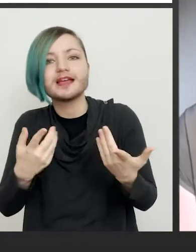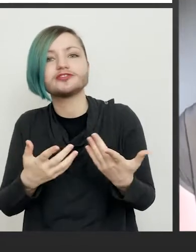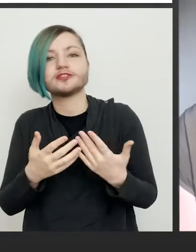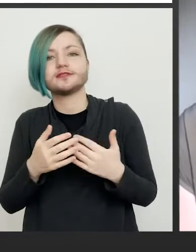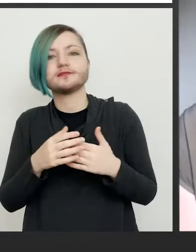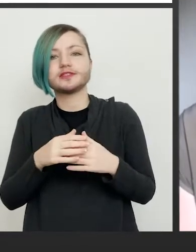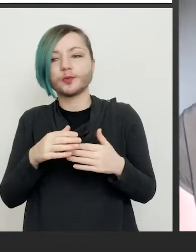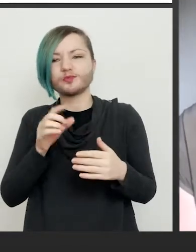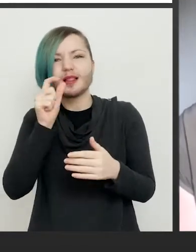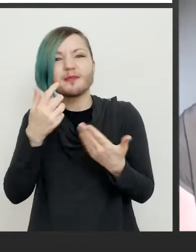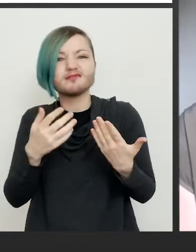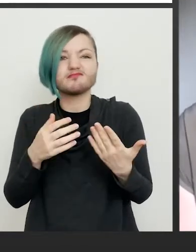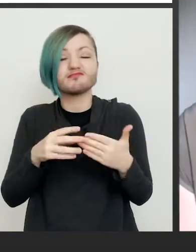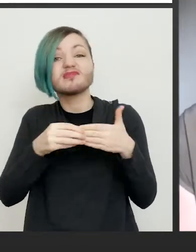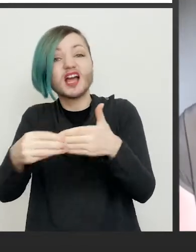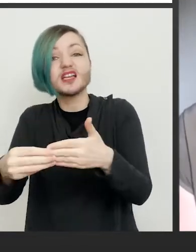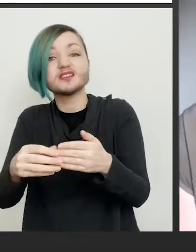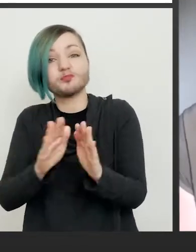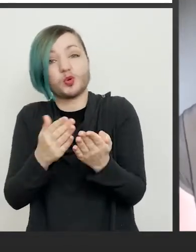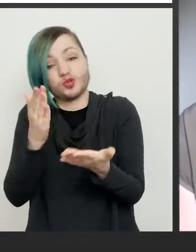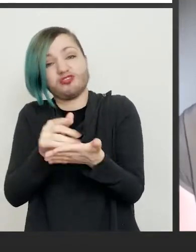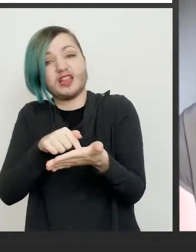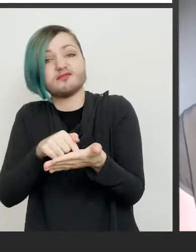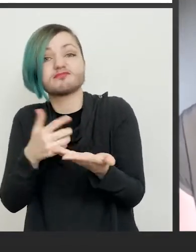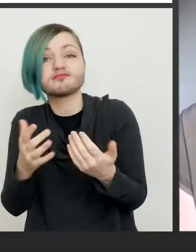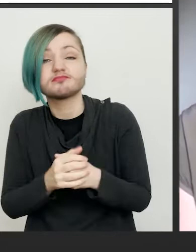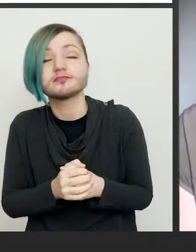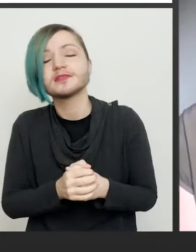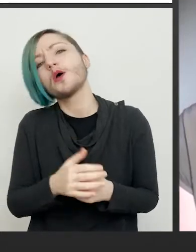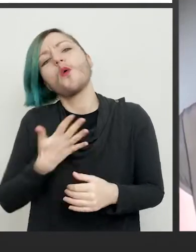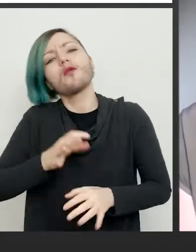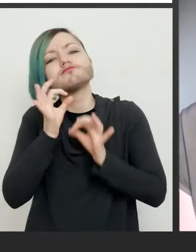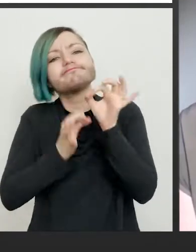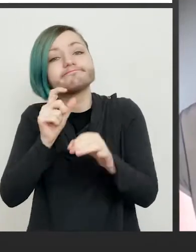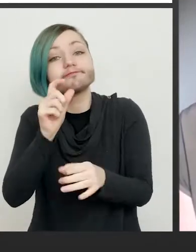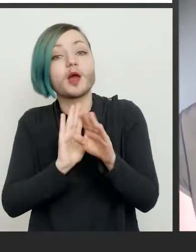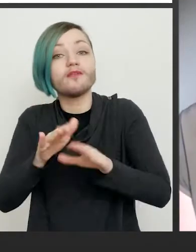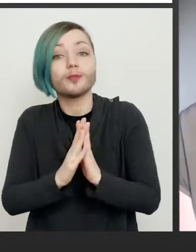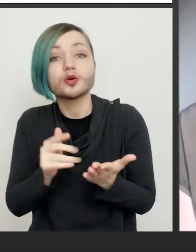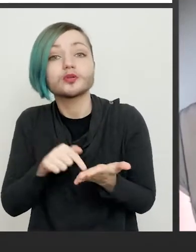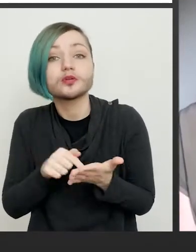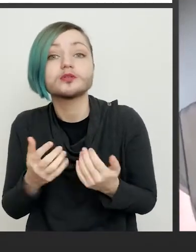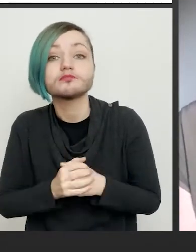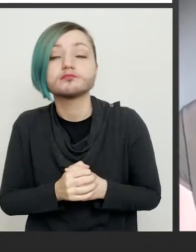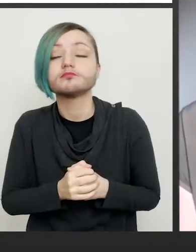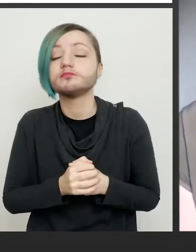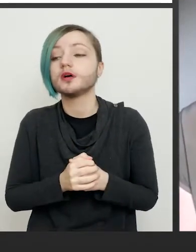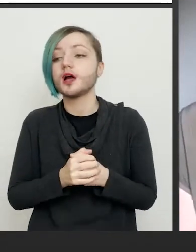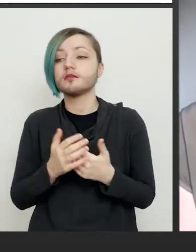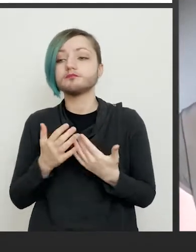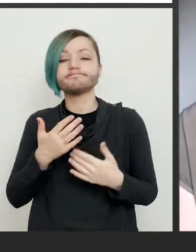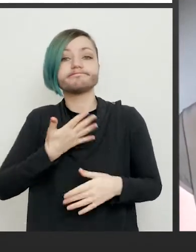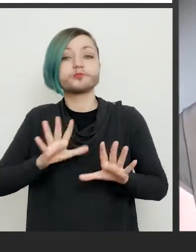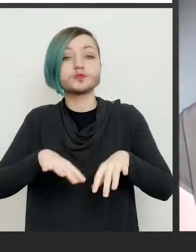a bit of a steer and a bit of a guidance. So I wanted to ask you a little bit about that book. And I'd like to start